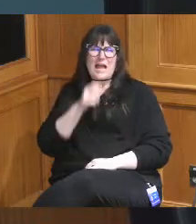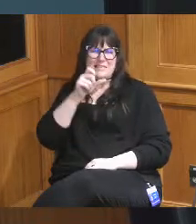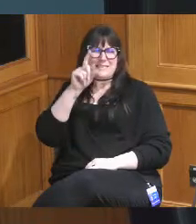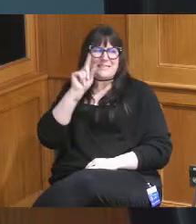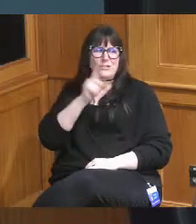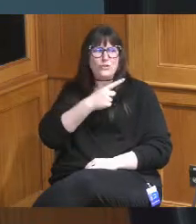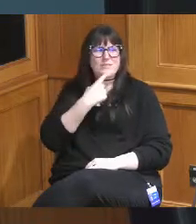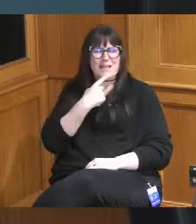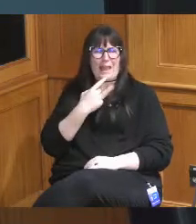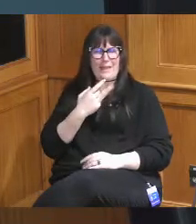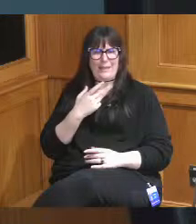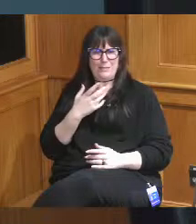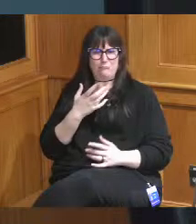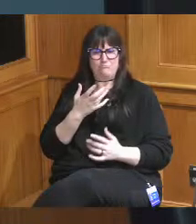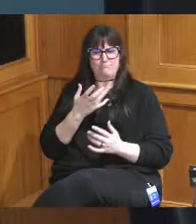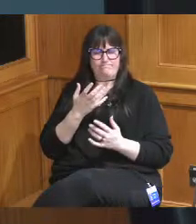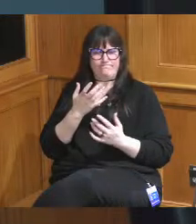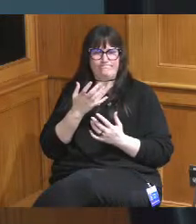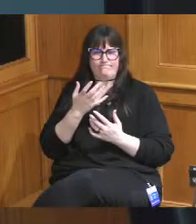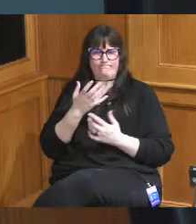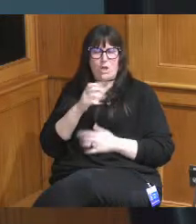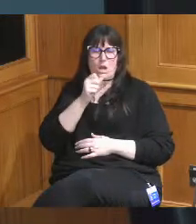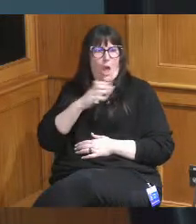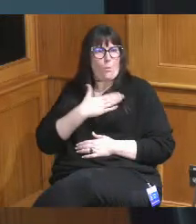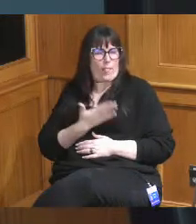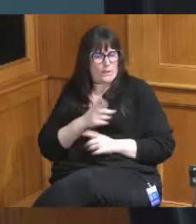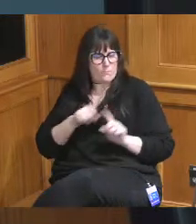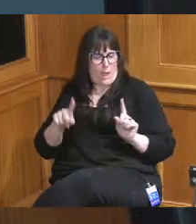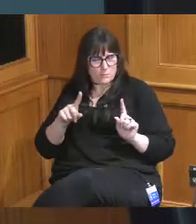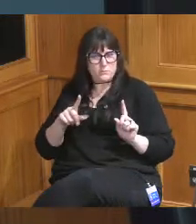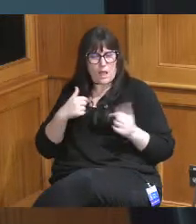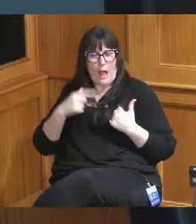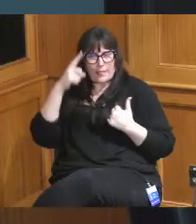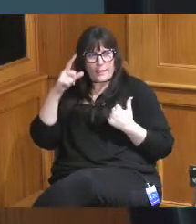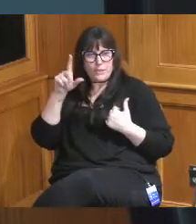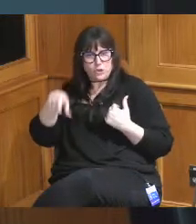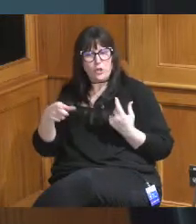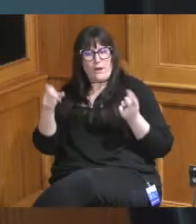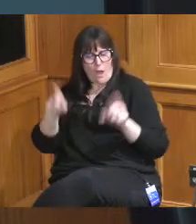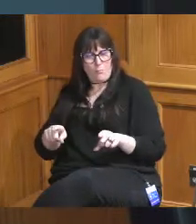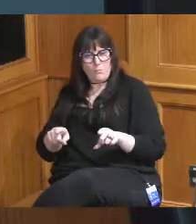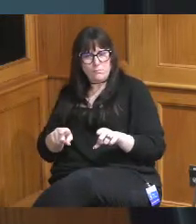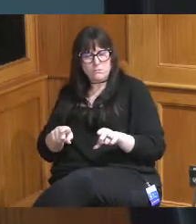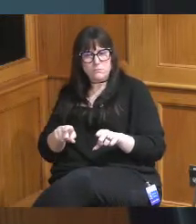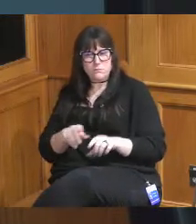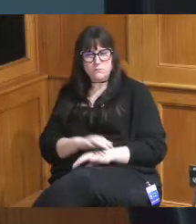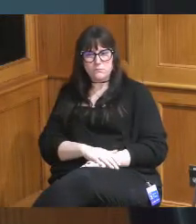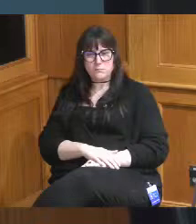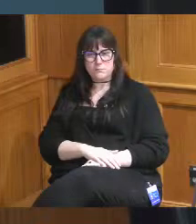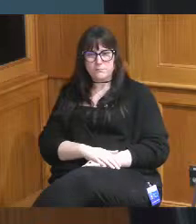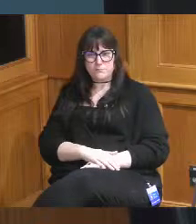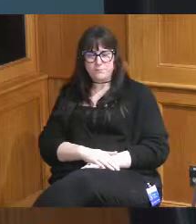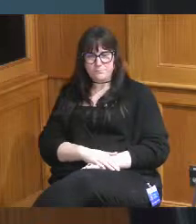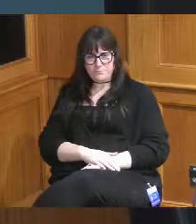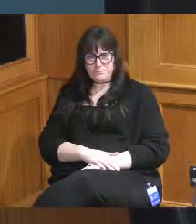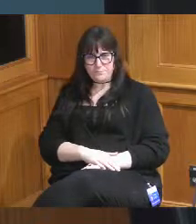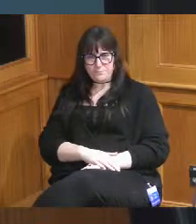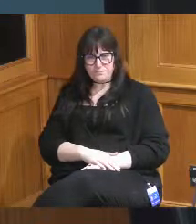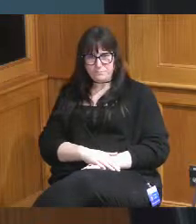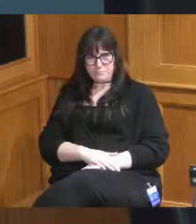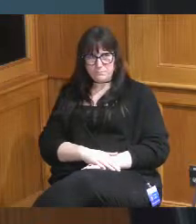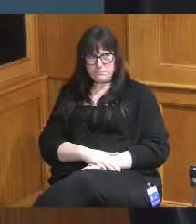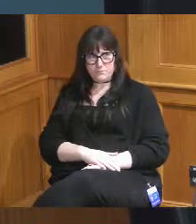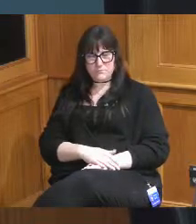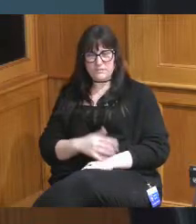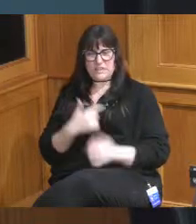but it may take a little bit of a different context because the investigations won't be concluded. But I don't feel like this will be the first and only meeting,